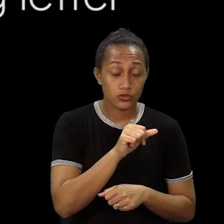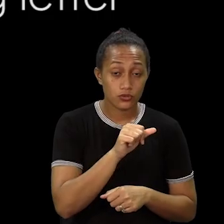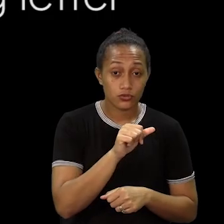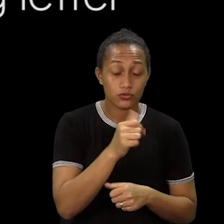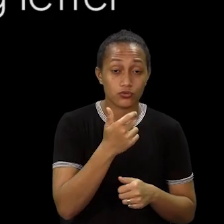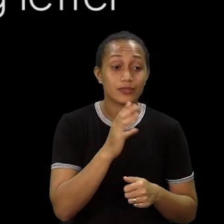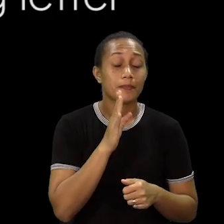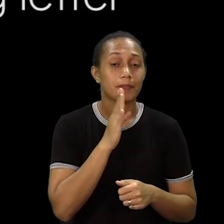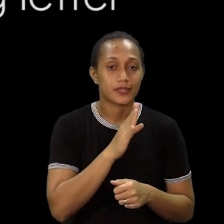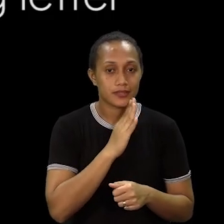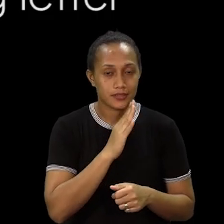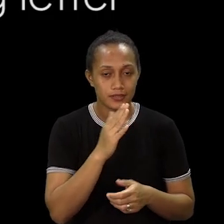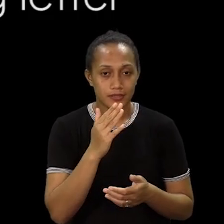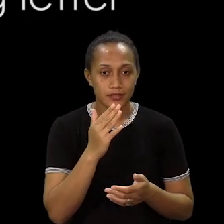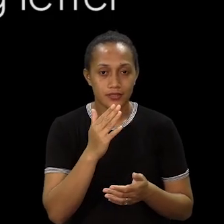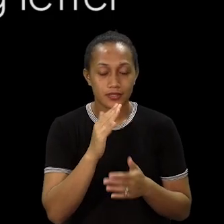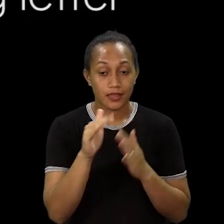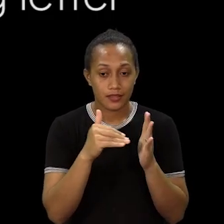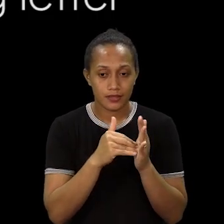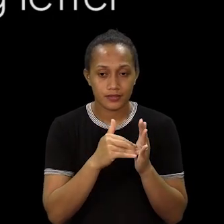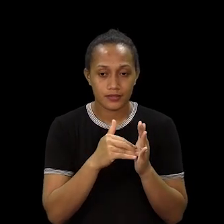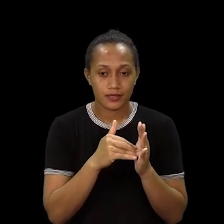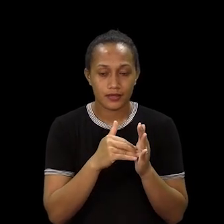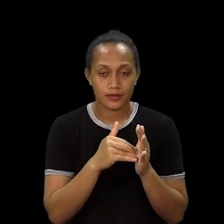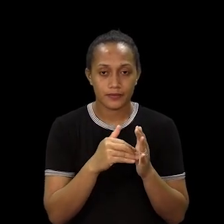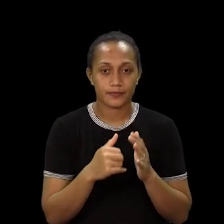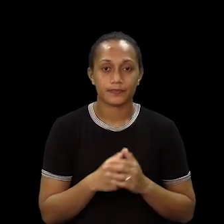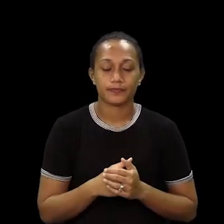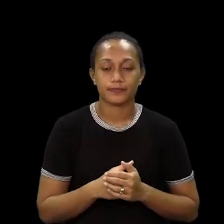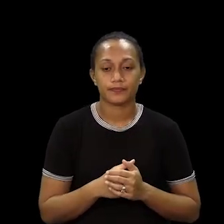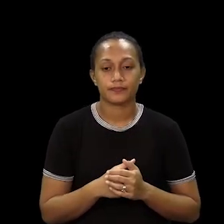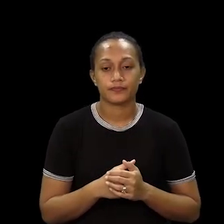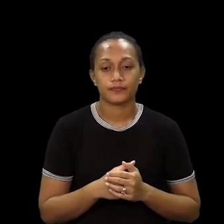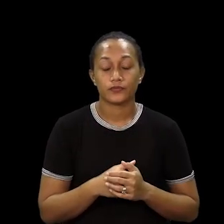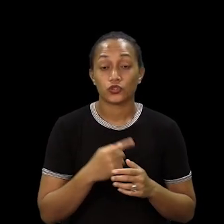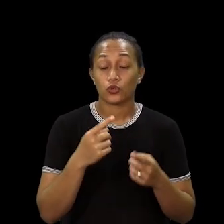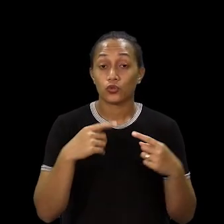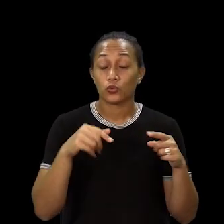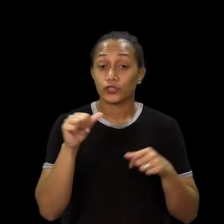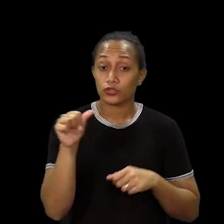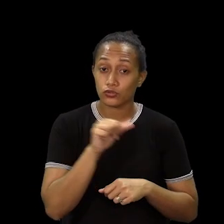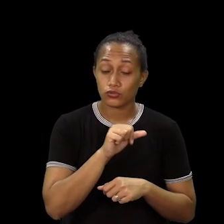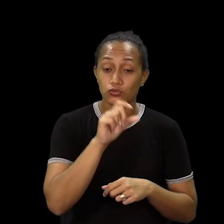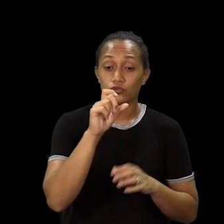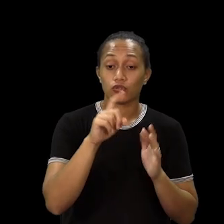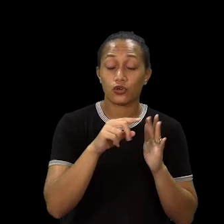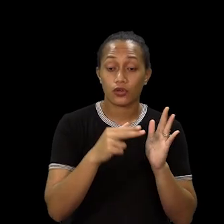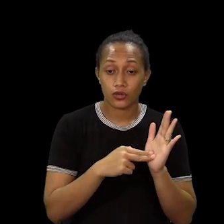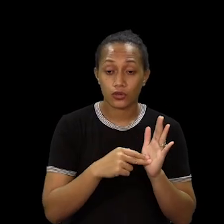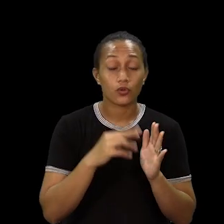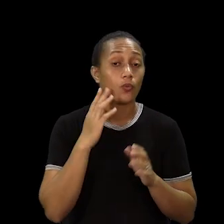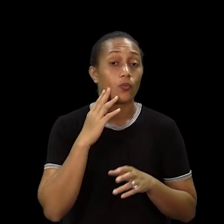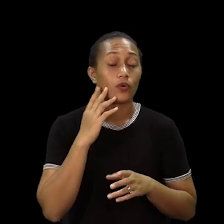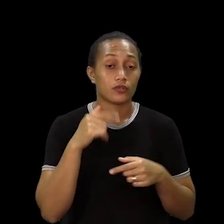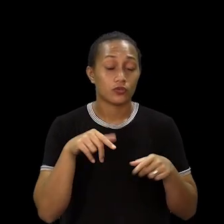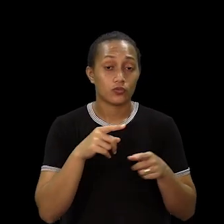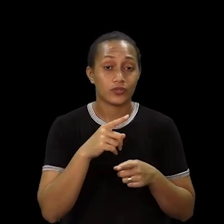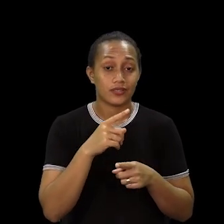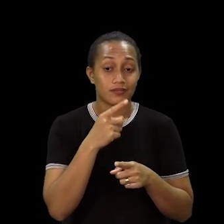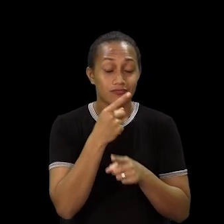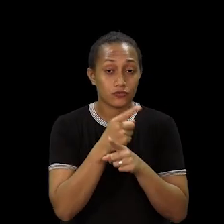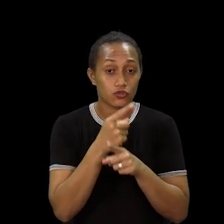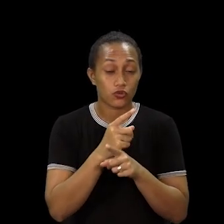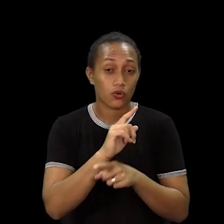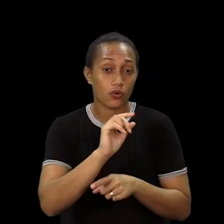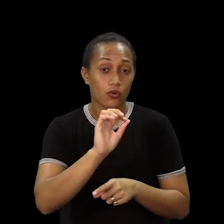An apostrophe is used to replace the missing letter or letters. We use contractions every day